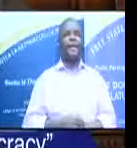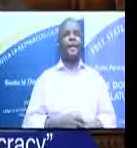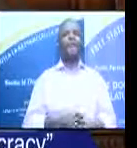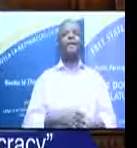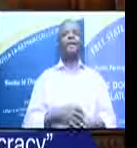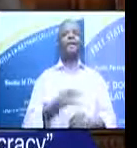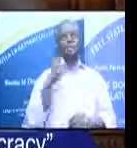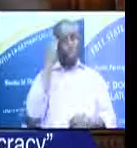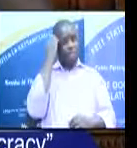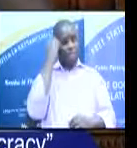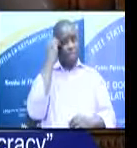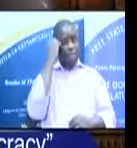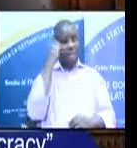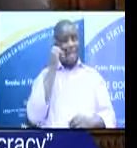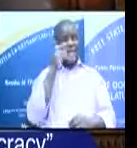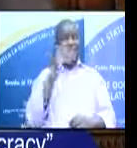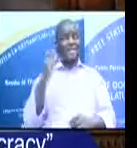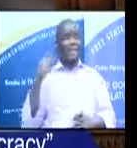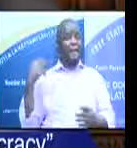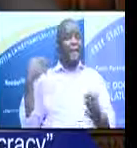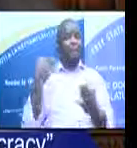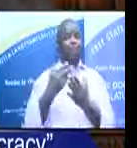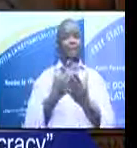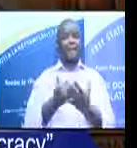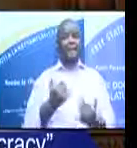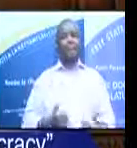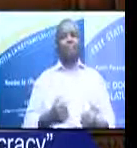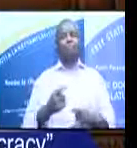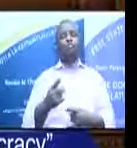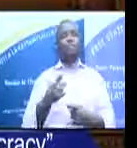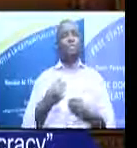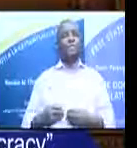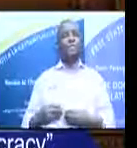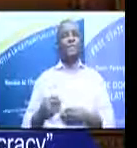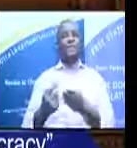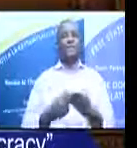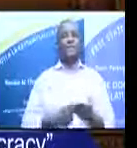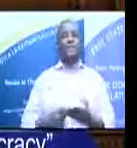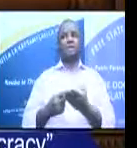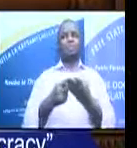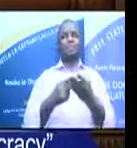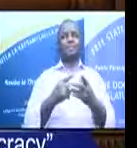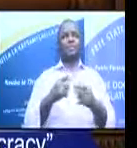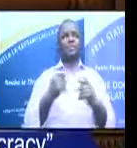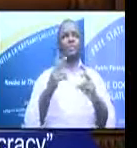ANC till today is undertaking discussions about,